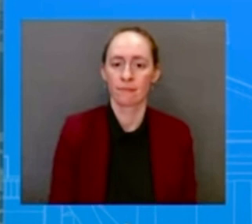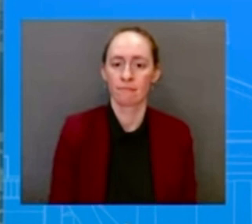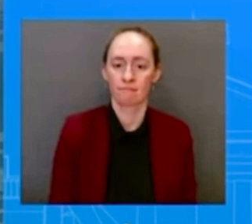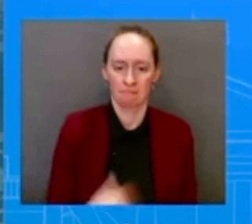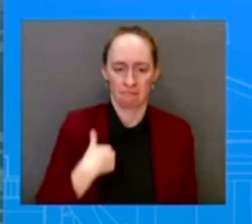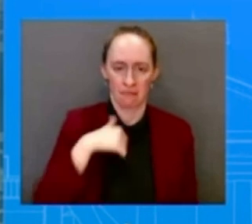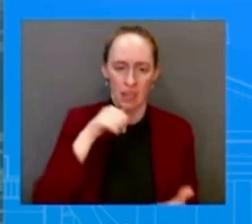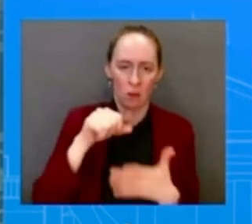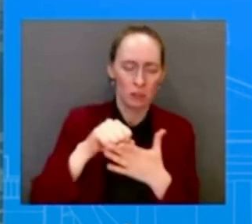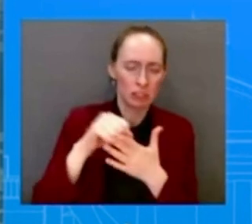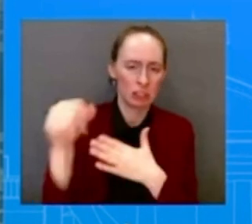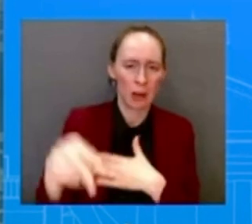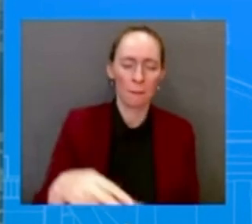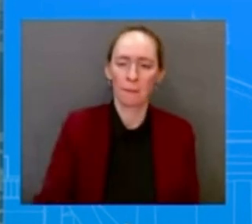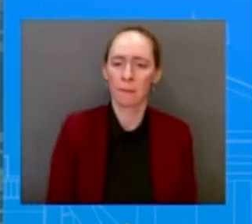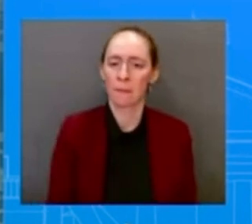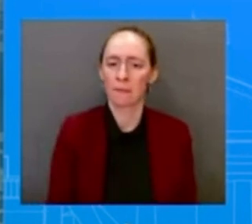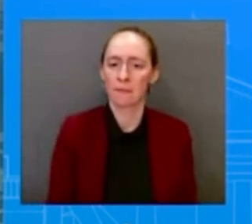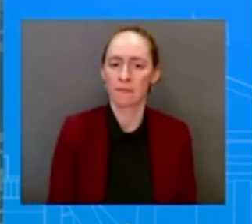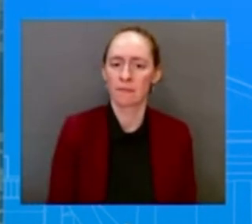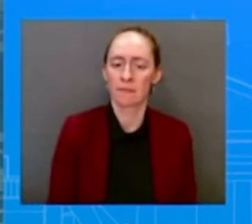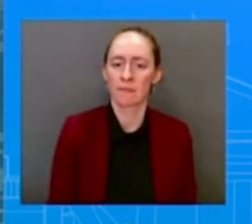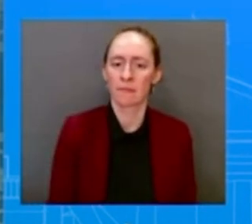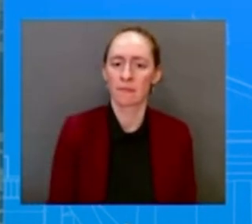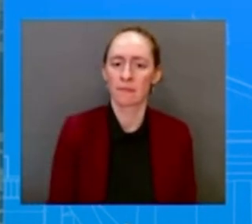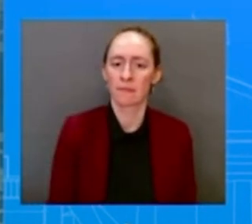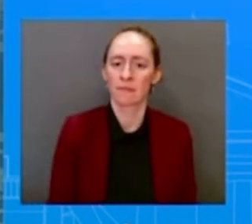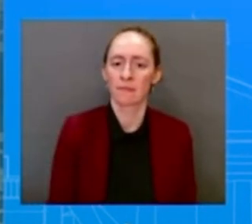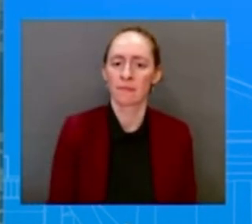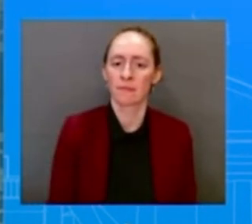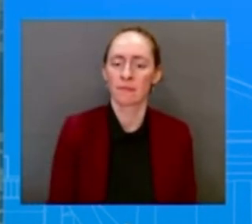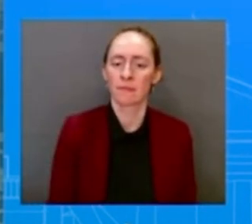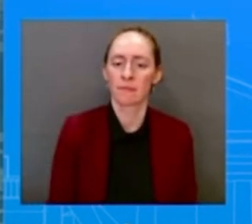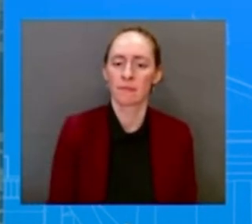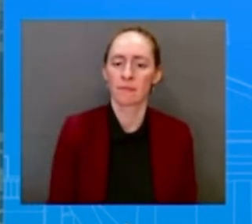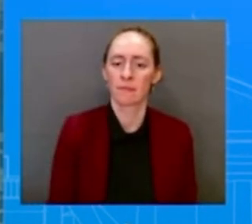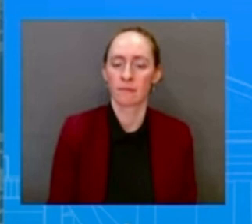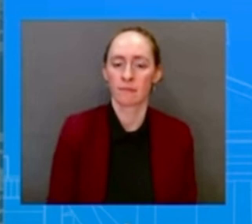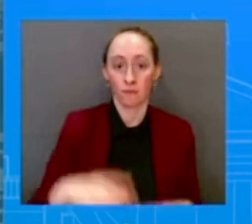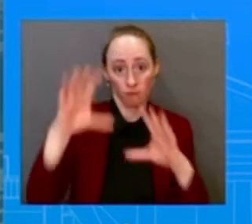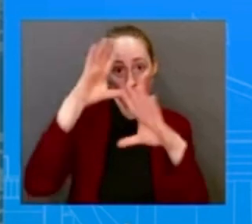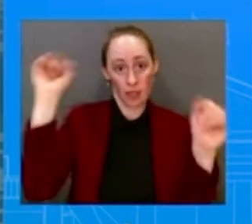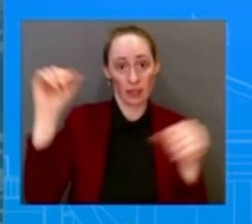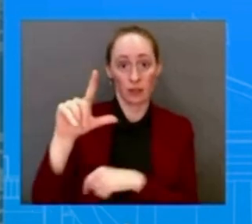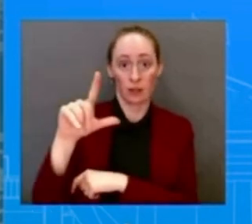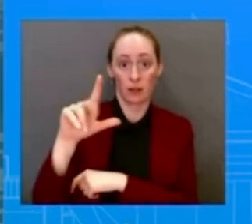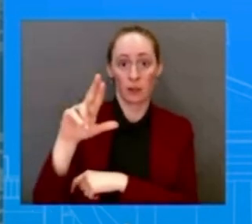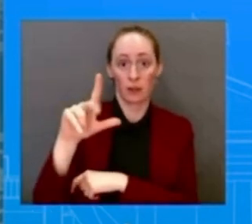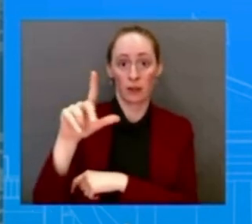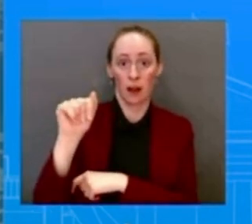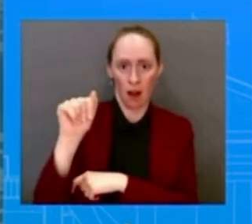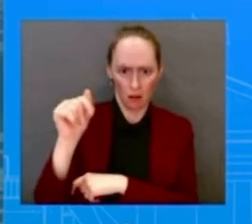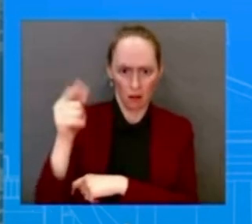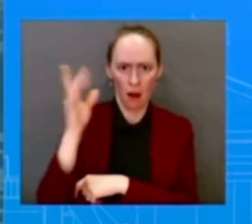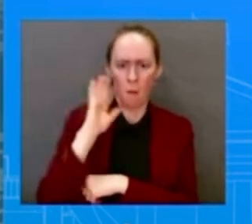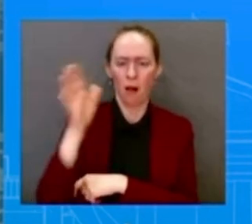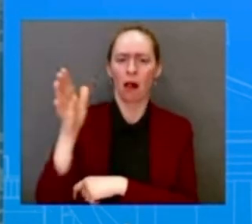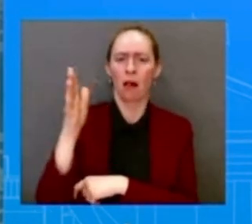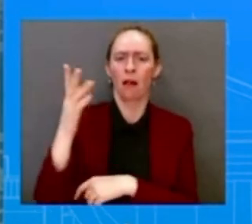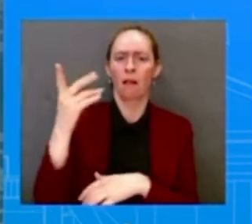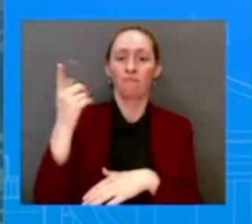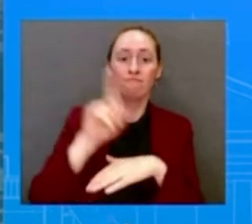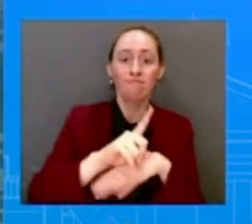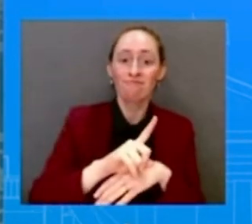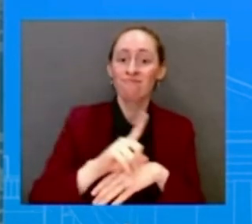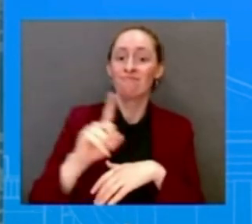Lula is going to go to the sticks right after the bilat, I believe, and take many questions from many of you. So I'm certainly not going to get ahead